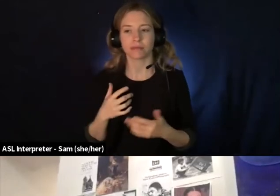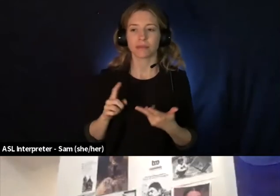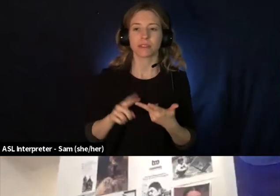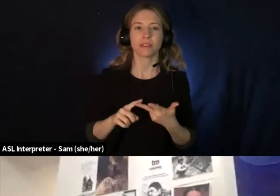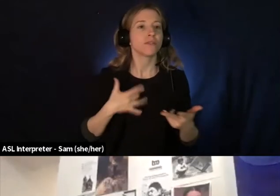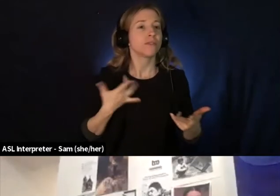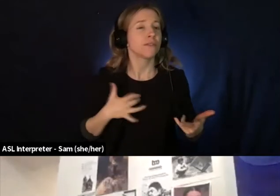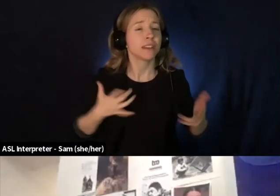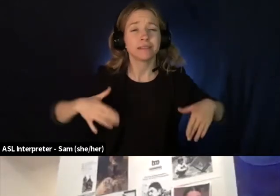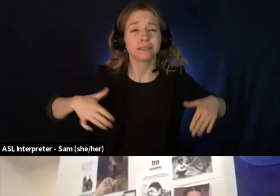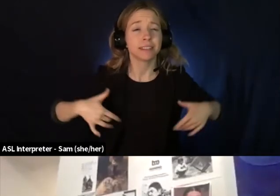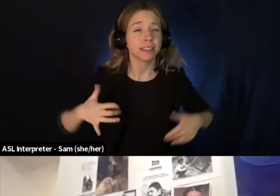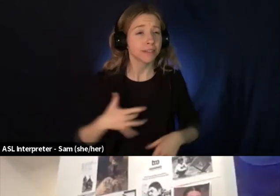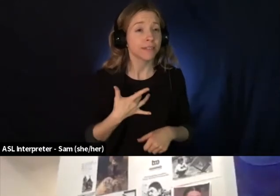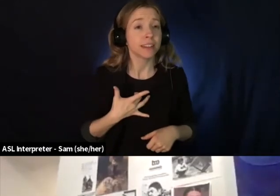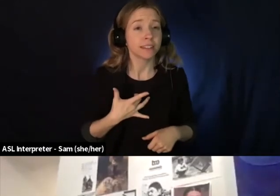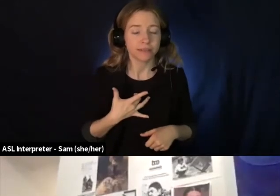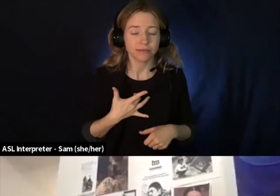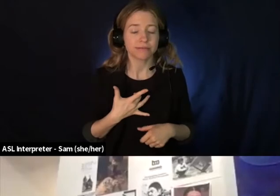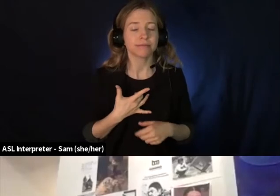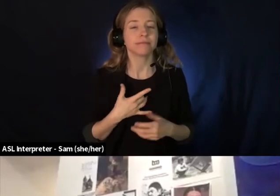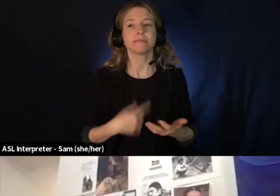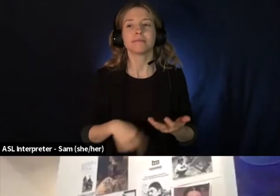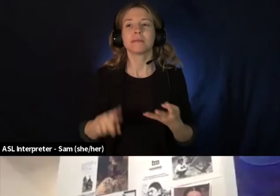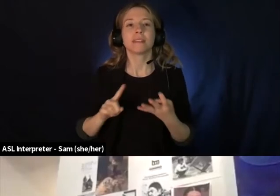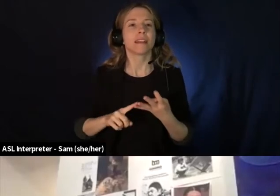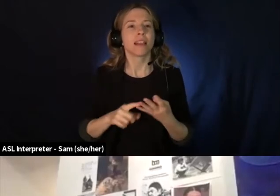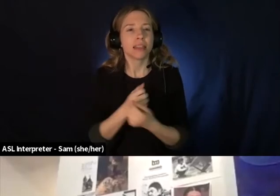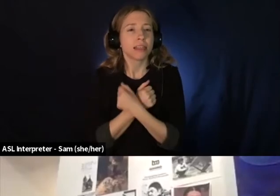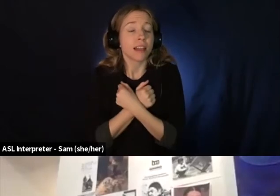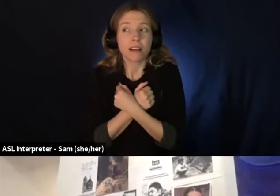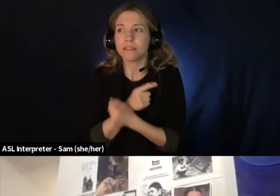the unloved. Thank you.